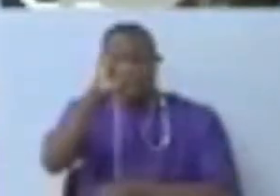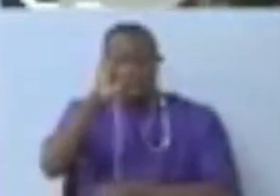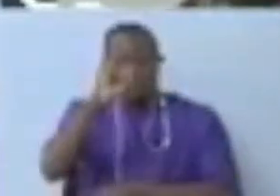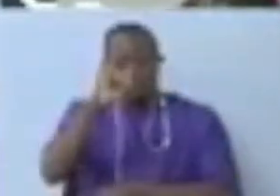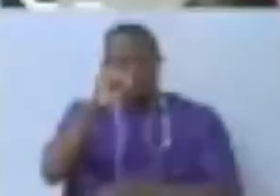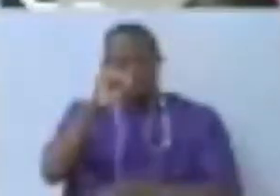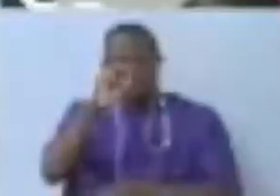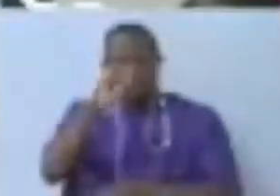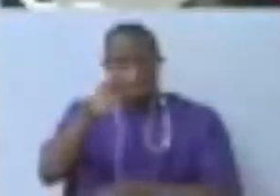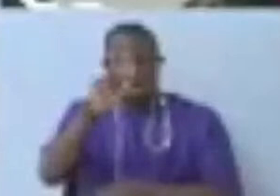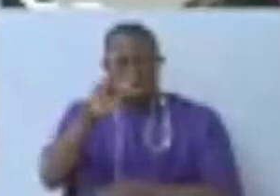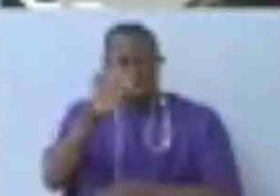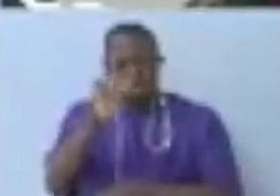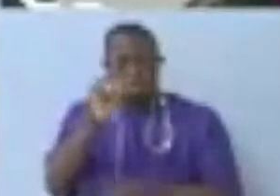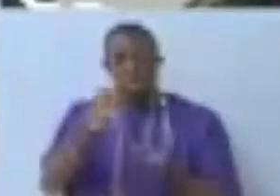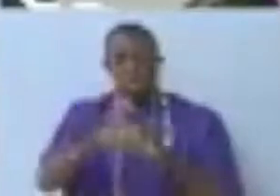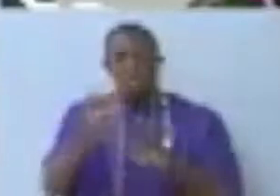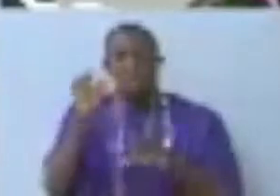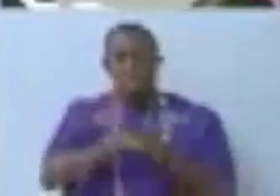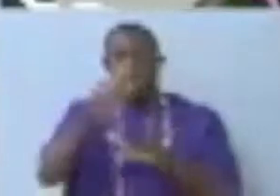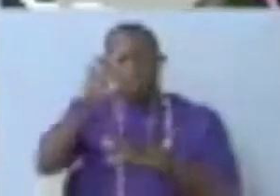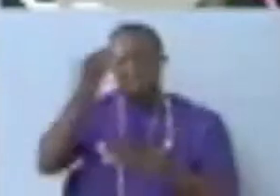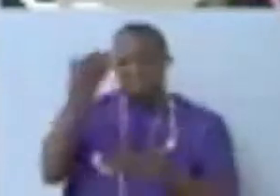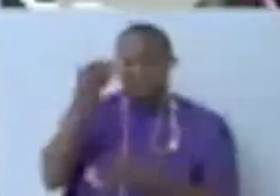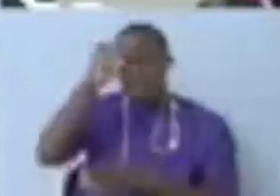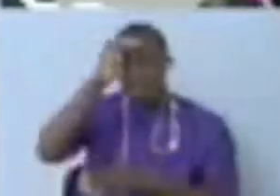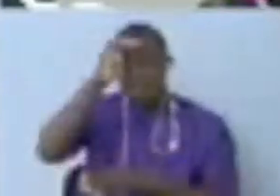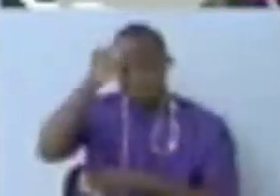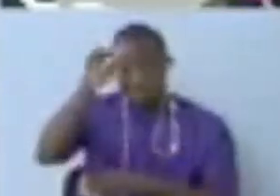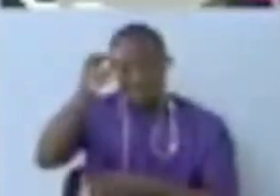then Minister of Interior Njogu Elba,